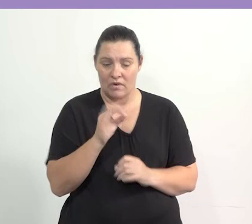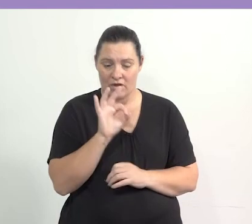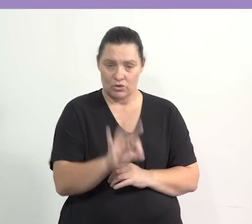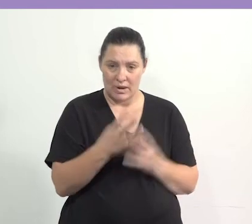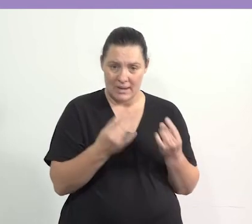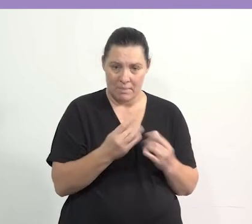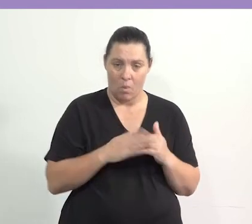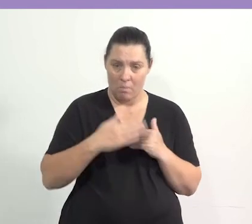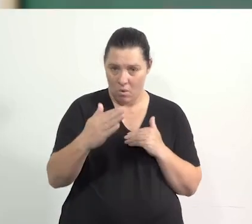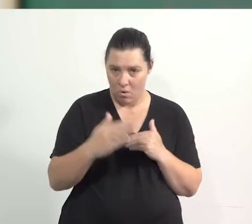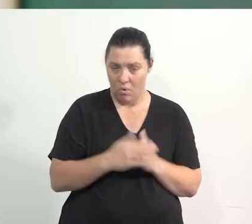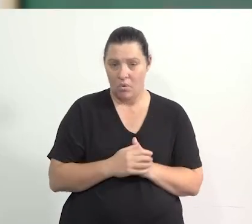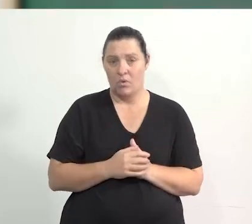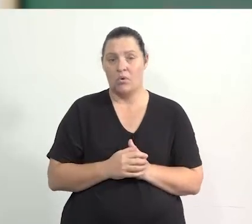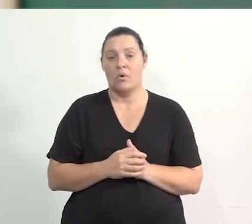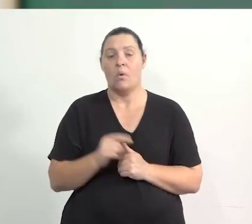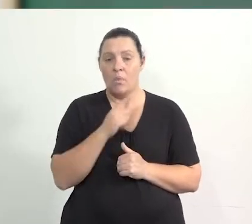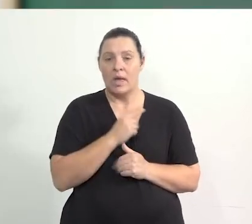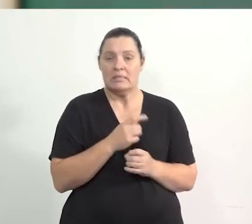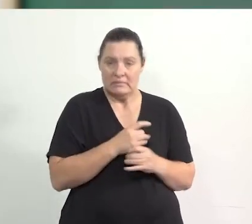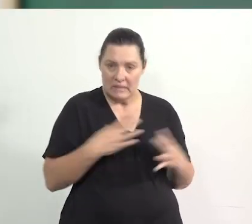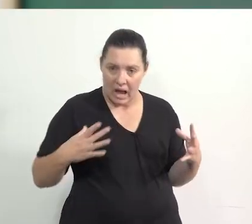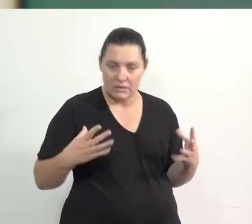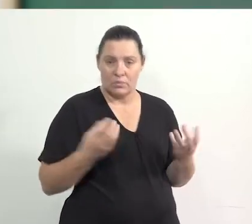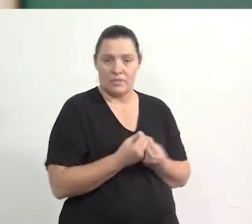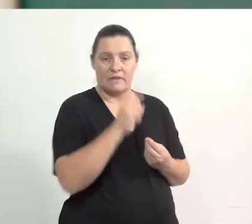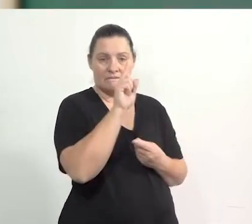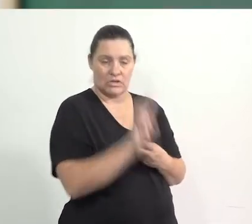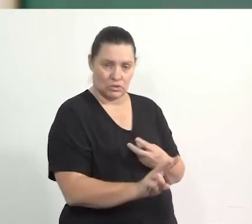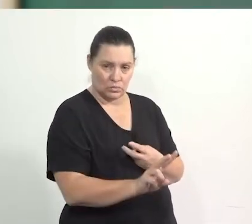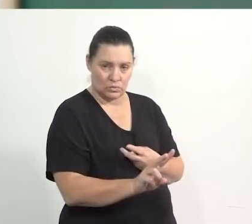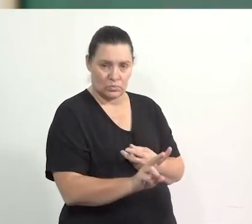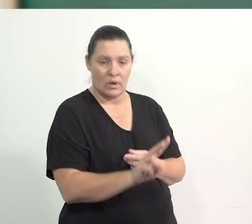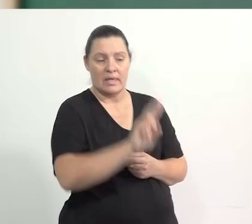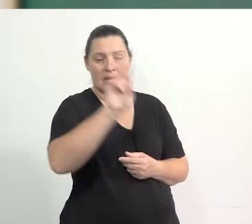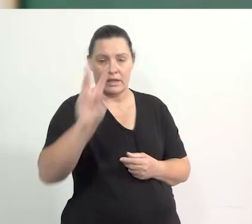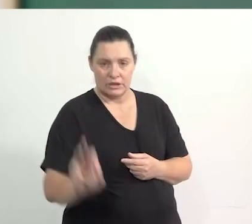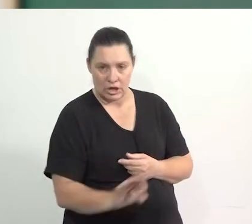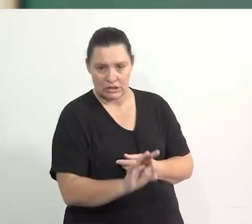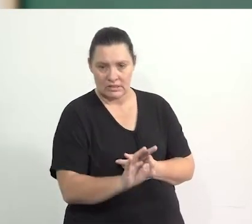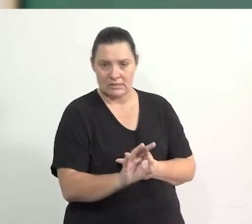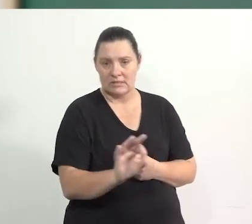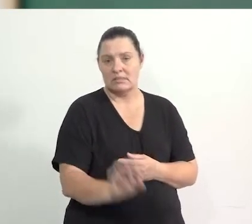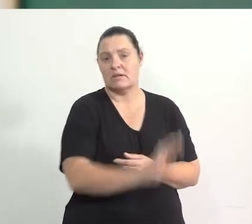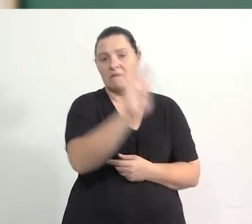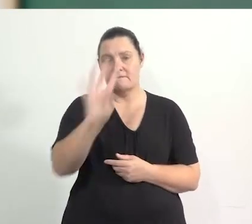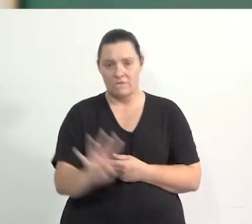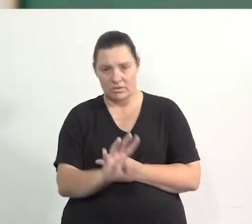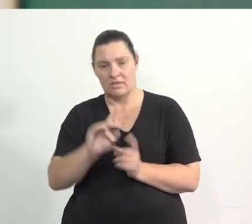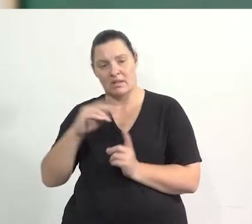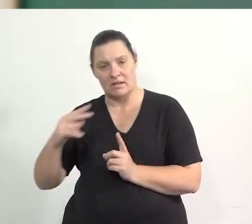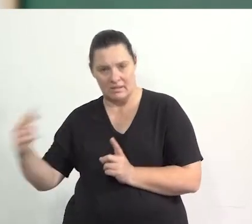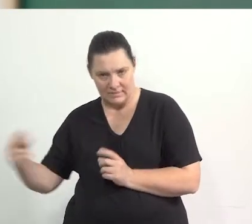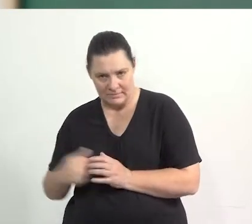3 numbers or more actually, then we are going to start with the first 2. Then after we are done with the first 2, we are going to